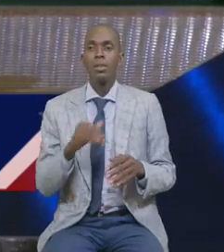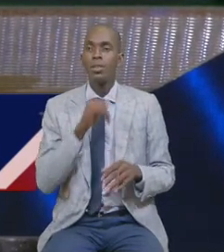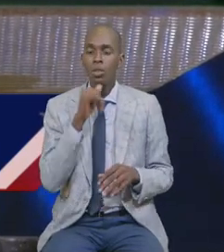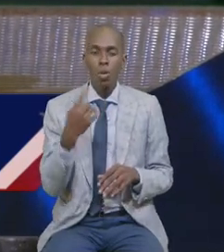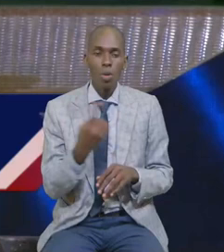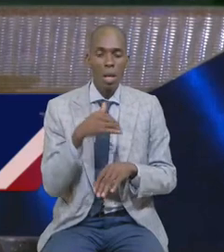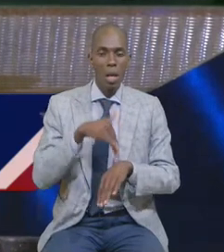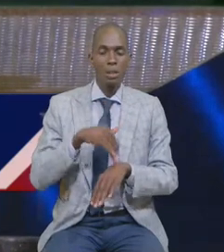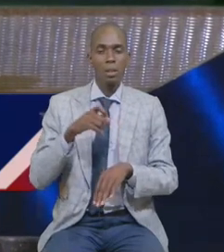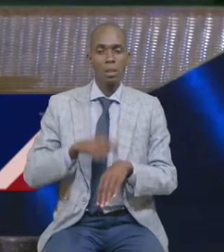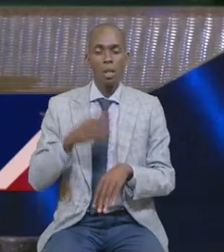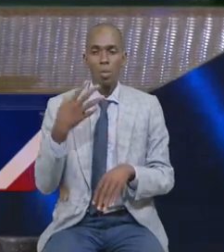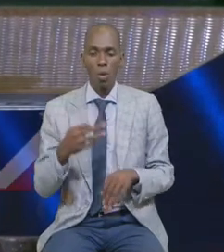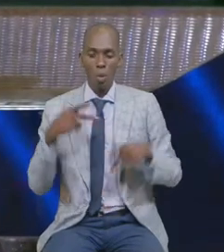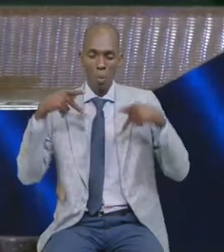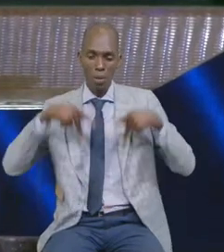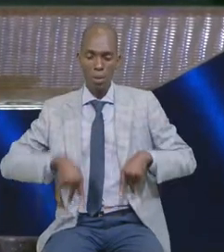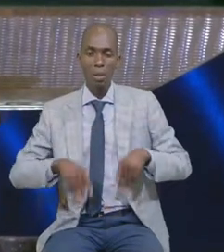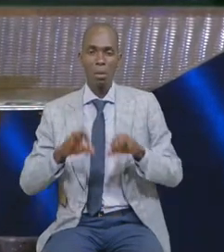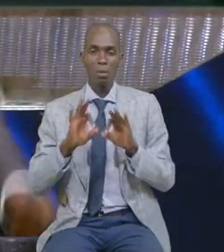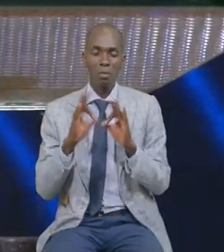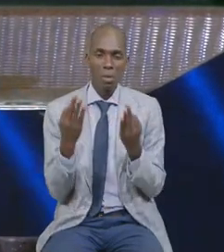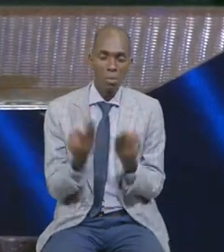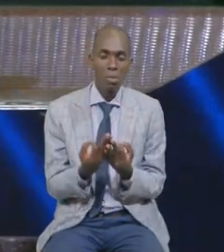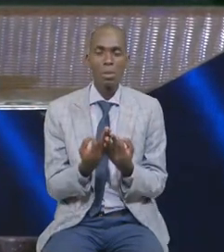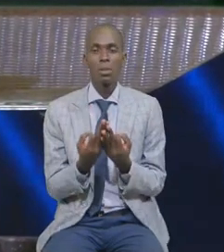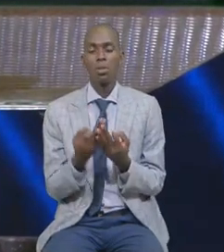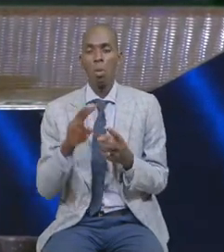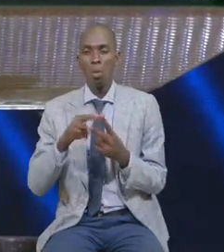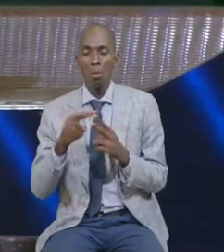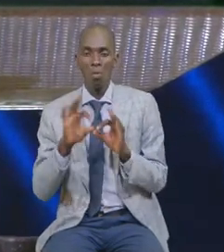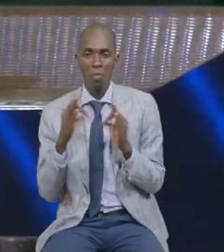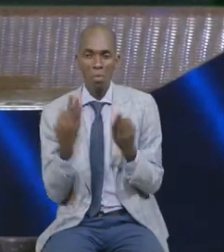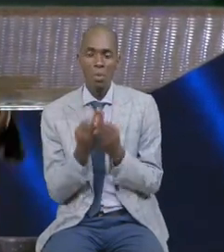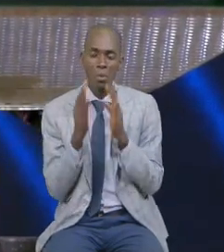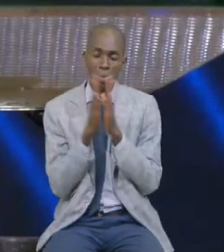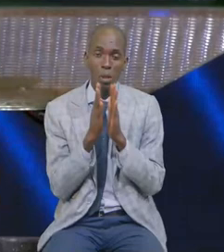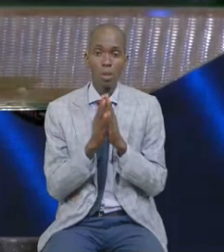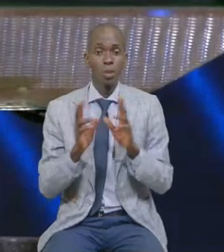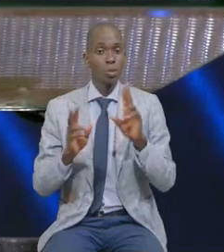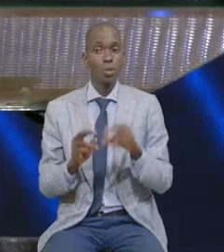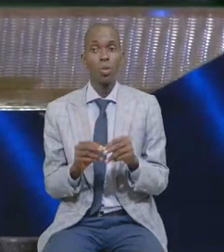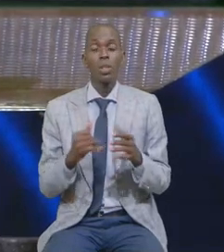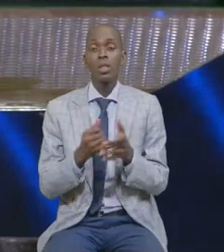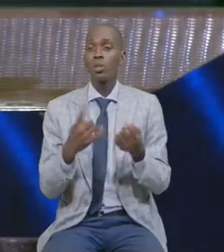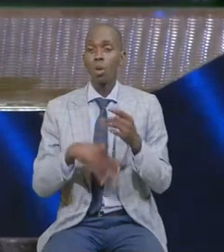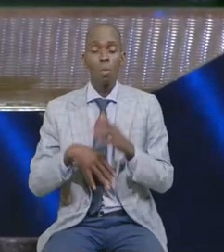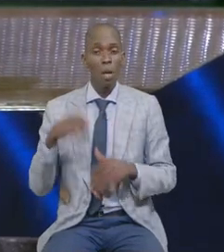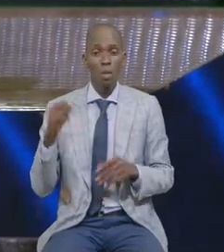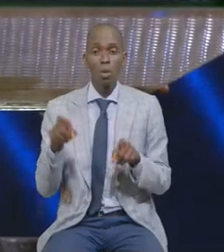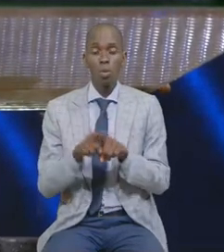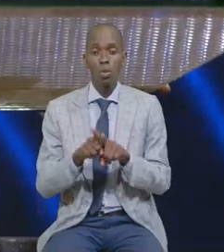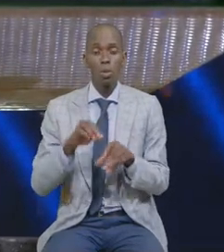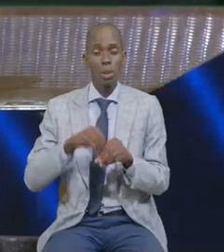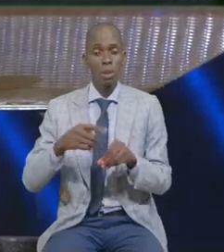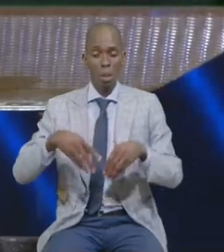personal prayer, family prayer, I will say we're committed to the Lord. It comes out when you get to the marketplace and when